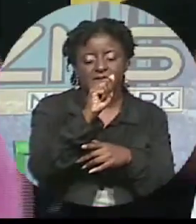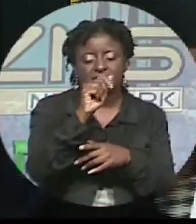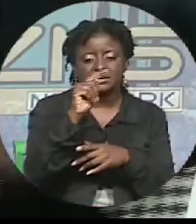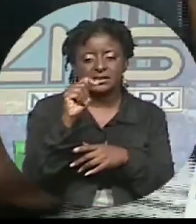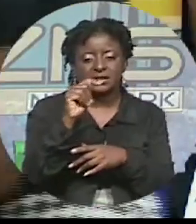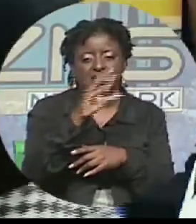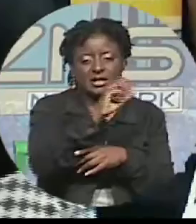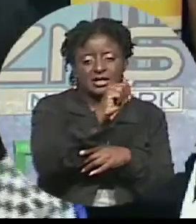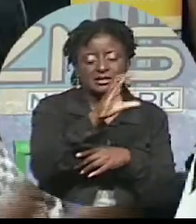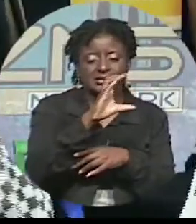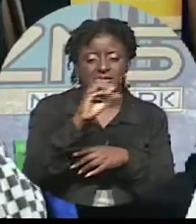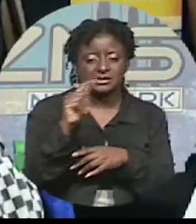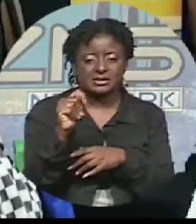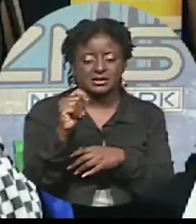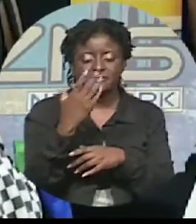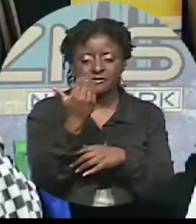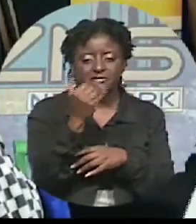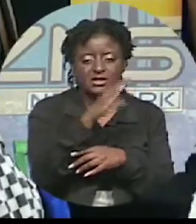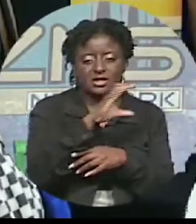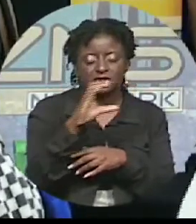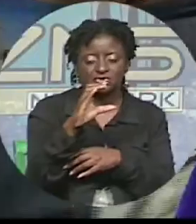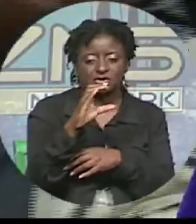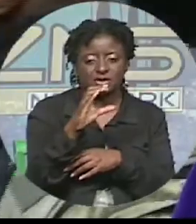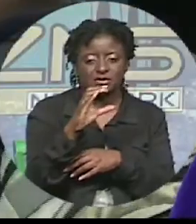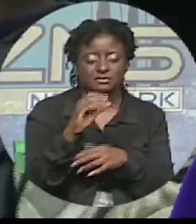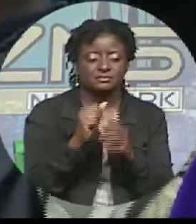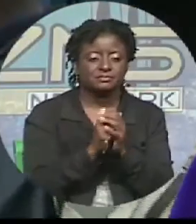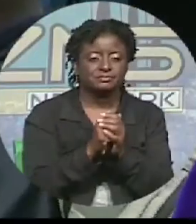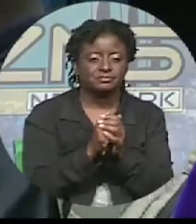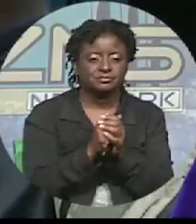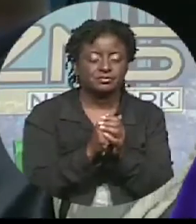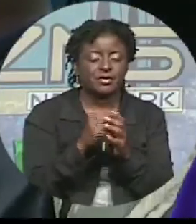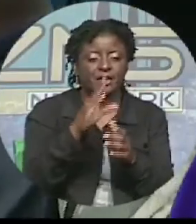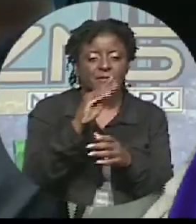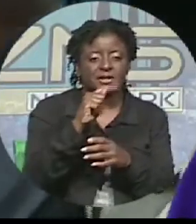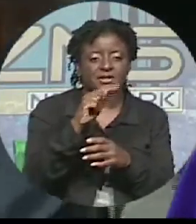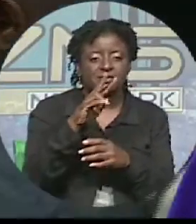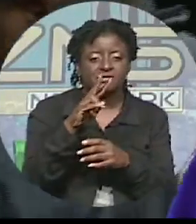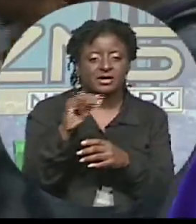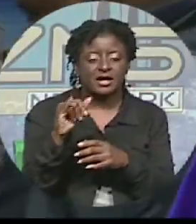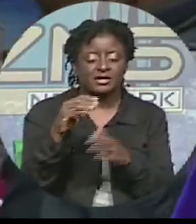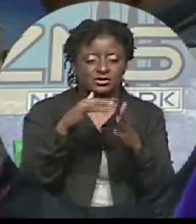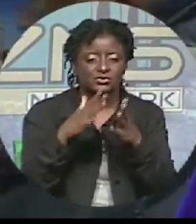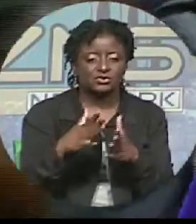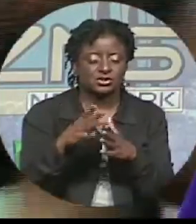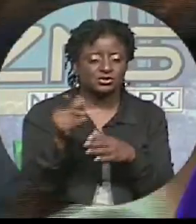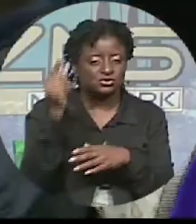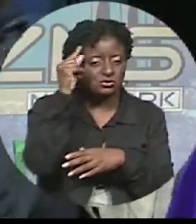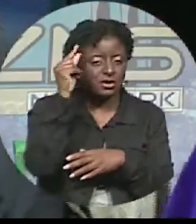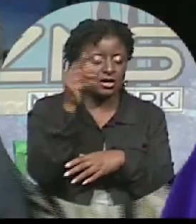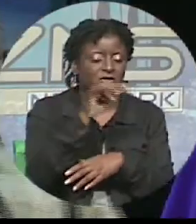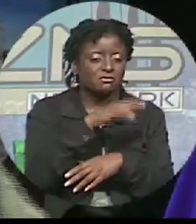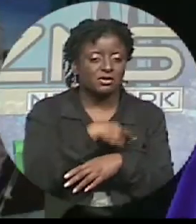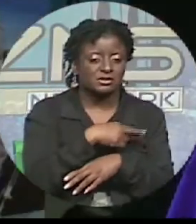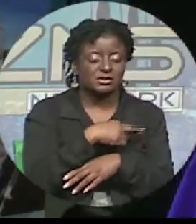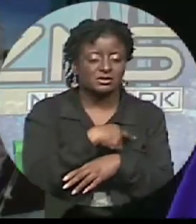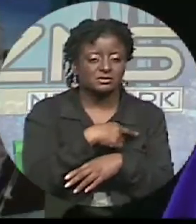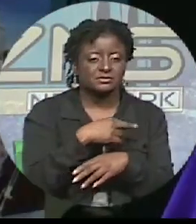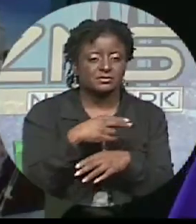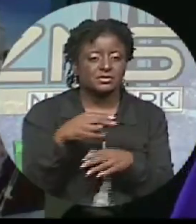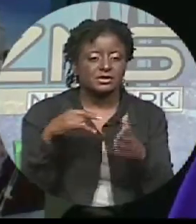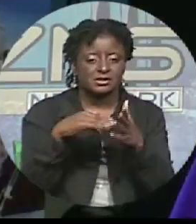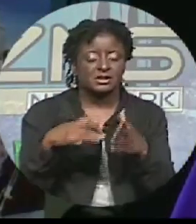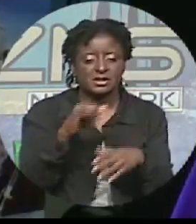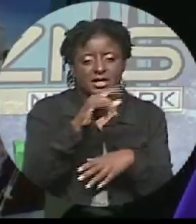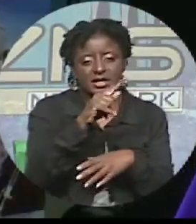to engage in on-site acceptance. BTVI student Gerard Russell studies IT management and security.